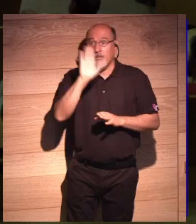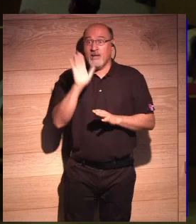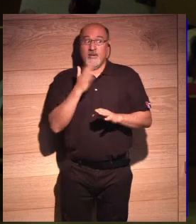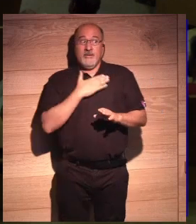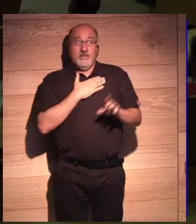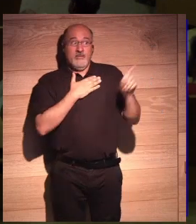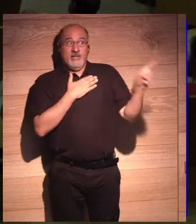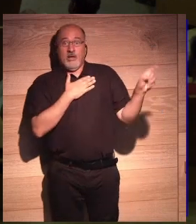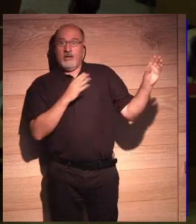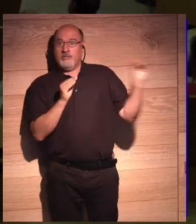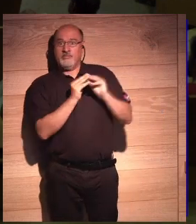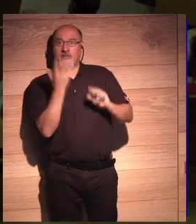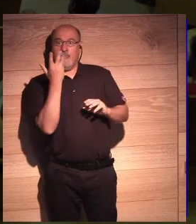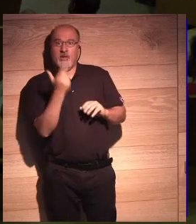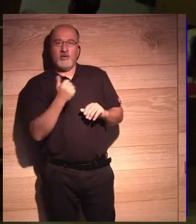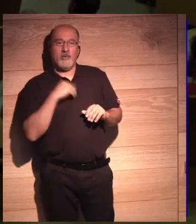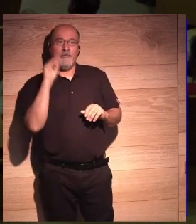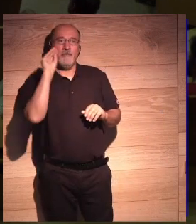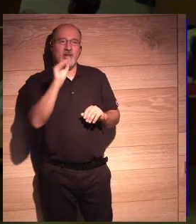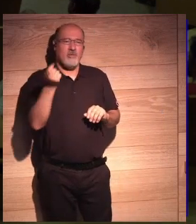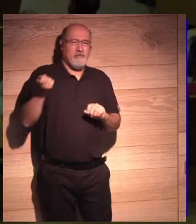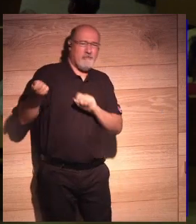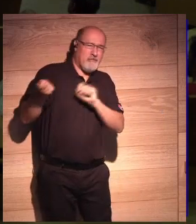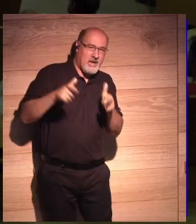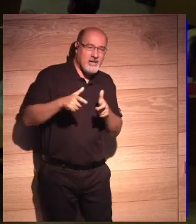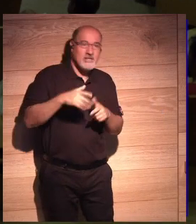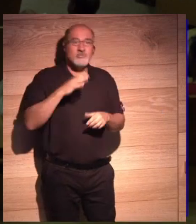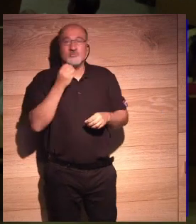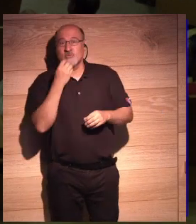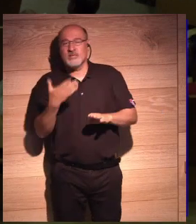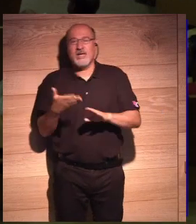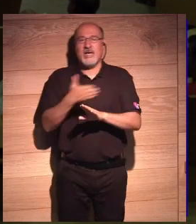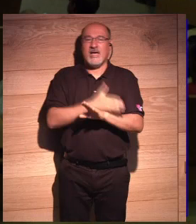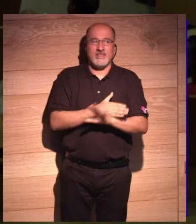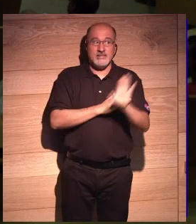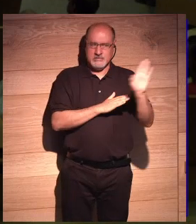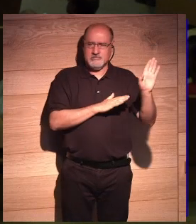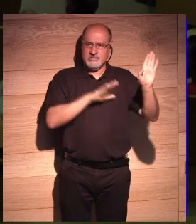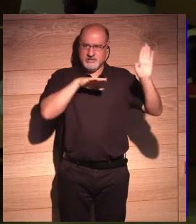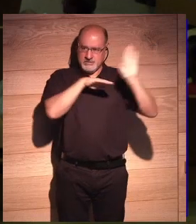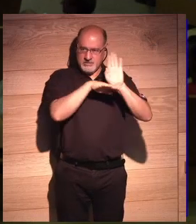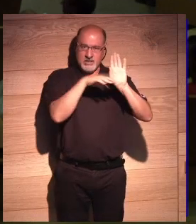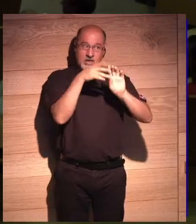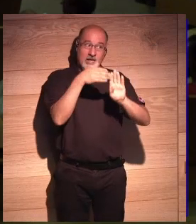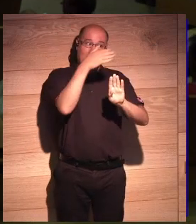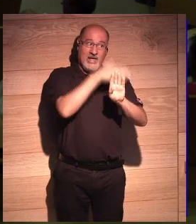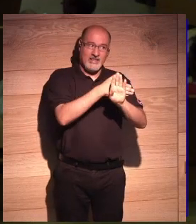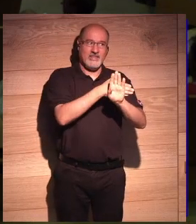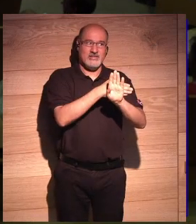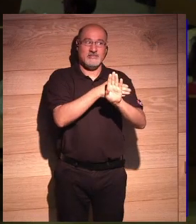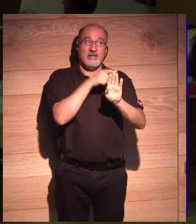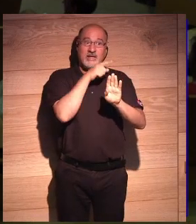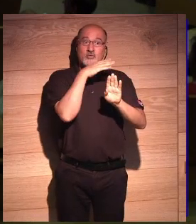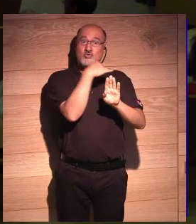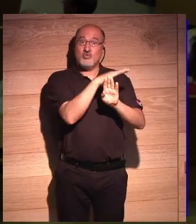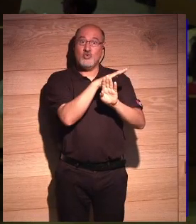This was my final question. So it was a very similar question. I think it's amazing, but we keep this question.